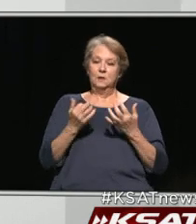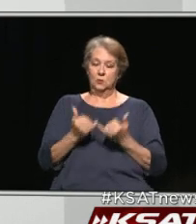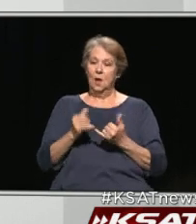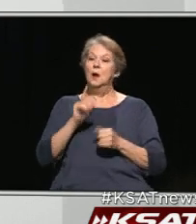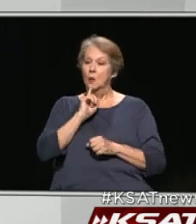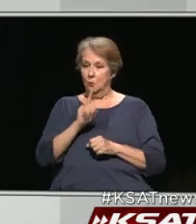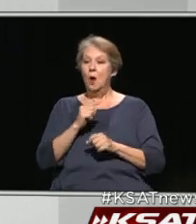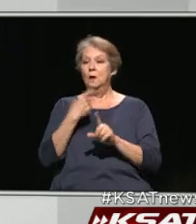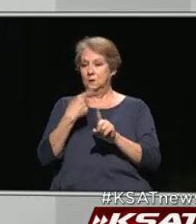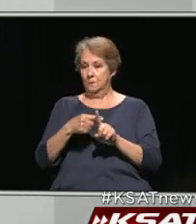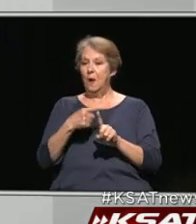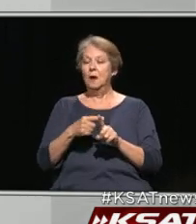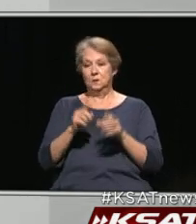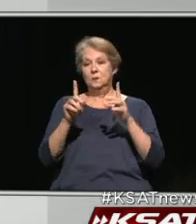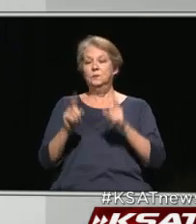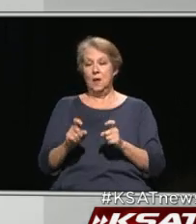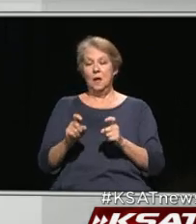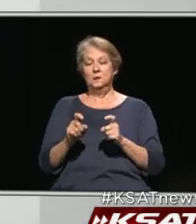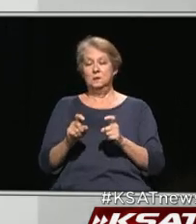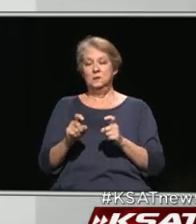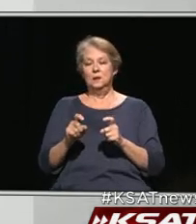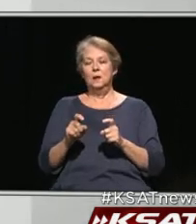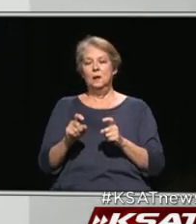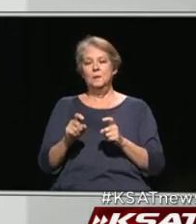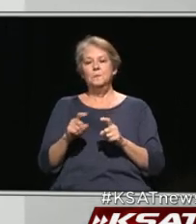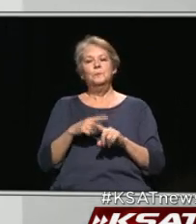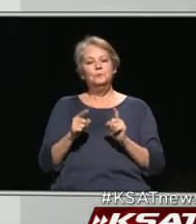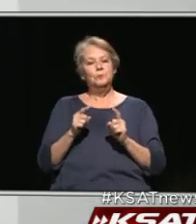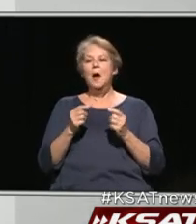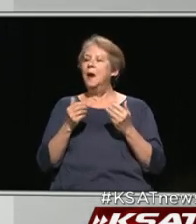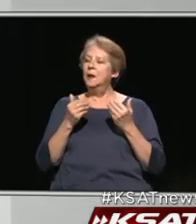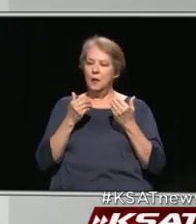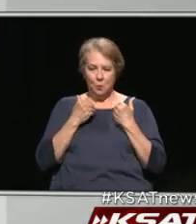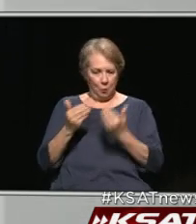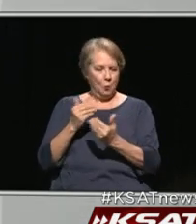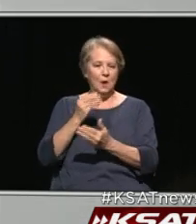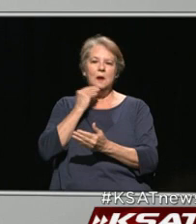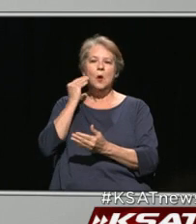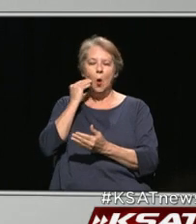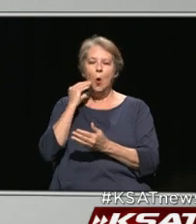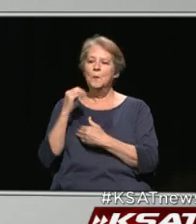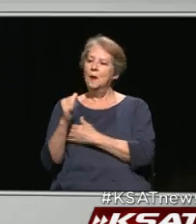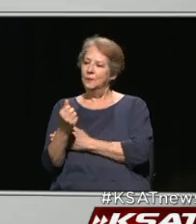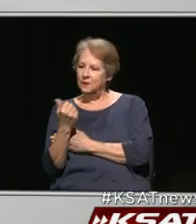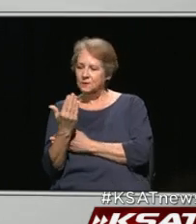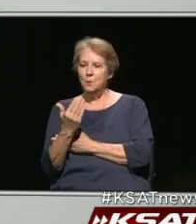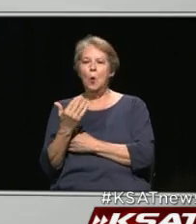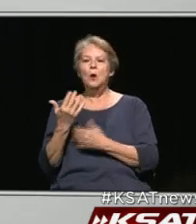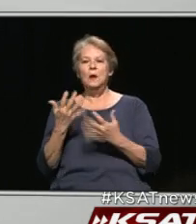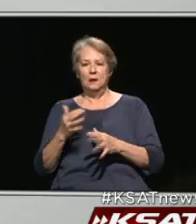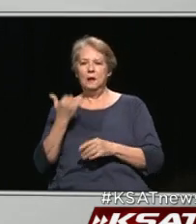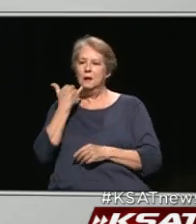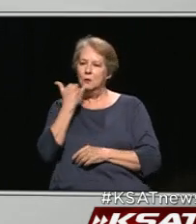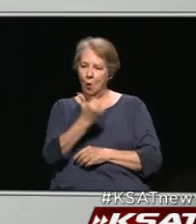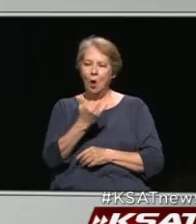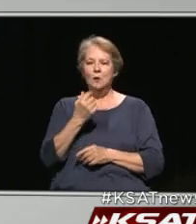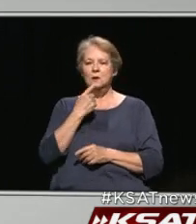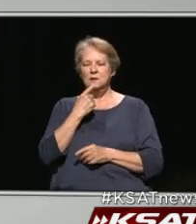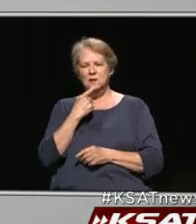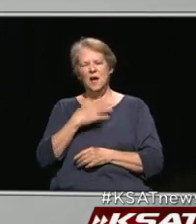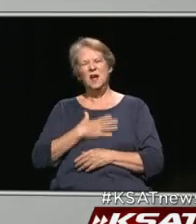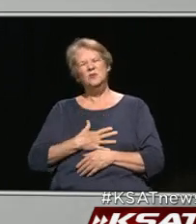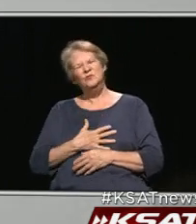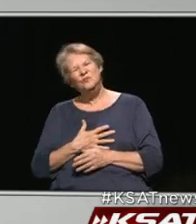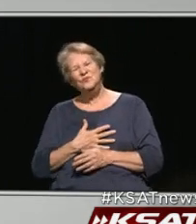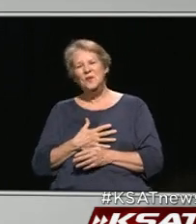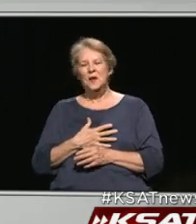a positive test. But he went home. This morning he had called in to say that he was complaining